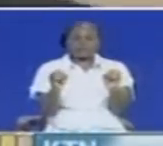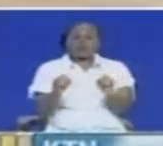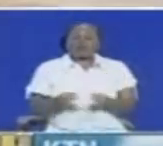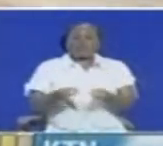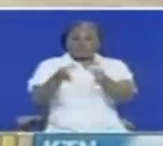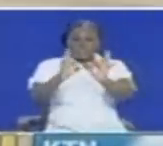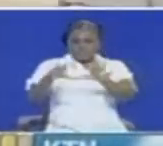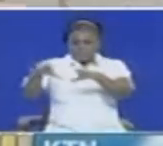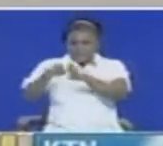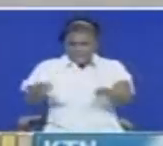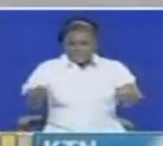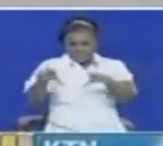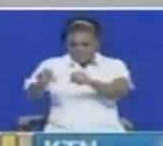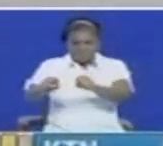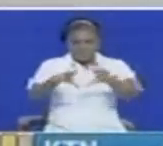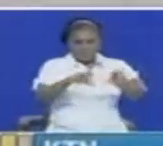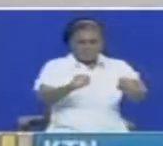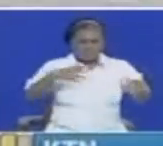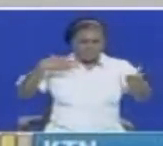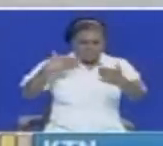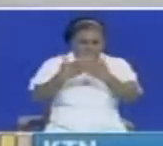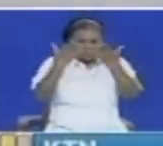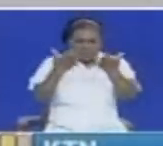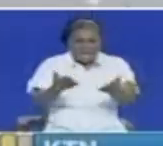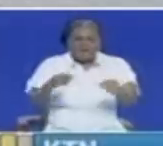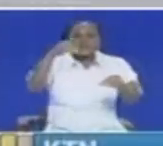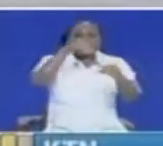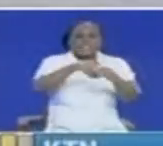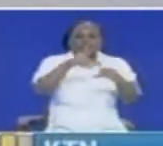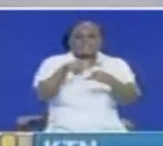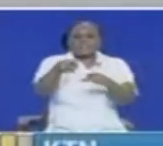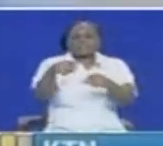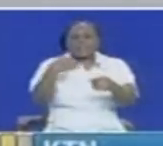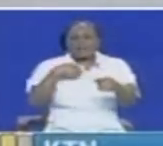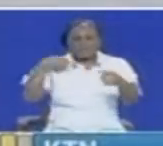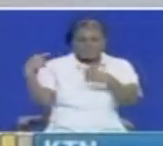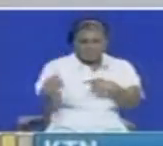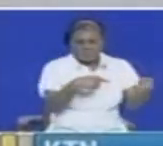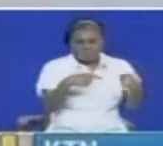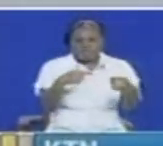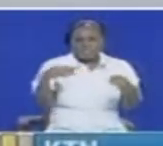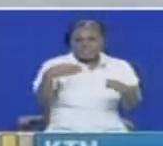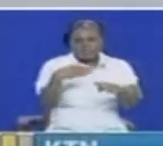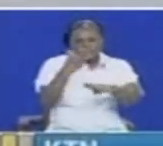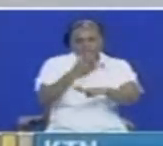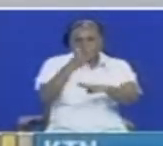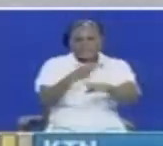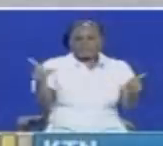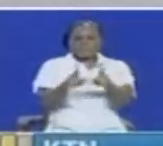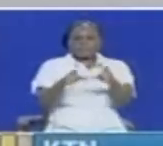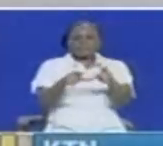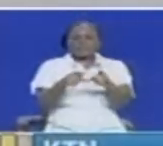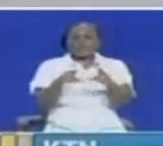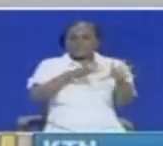land grabbing is said to extend to this day where investors armed with controversial official documents still displace hundreds